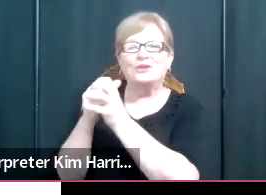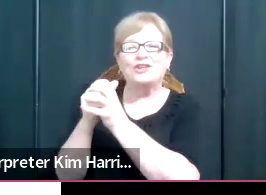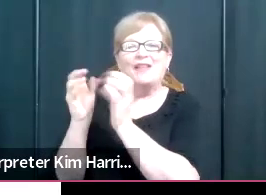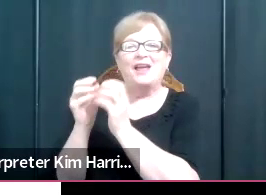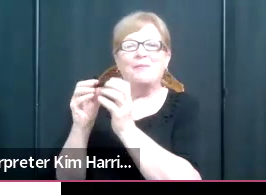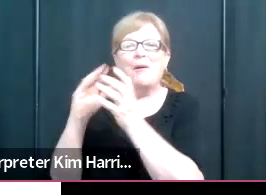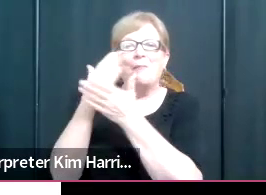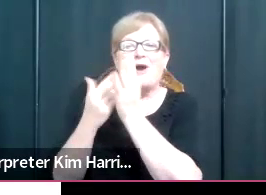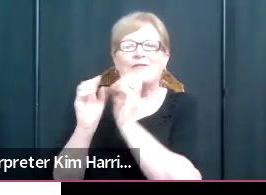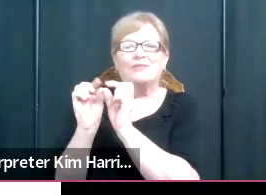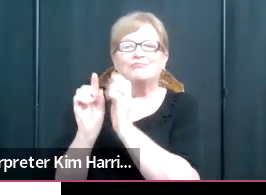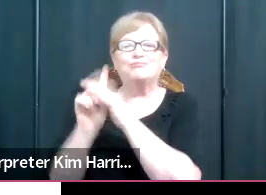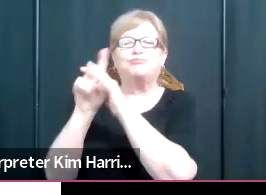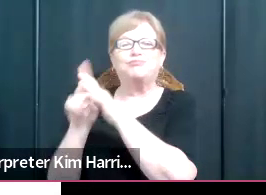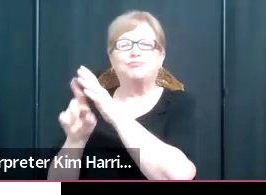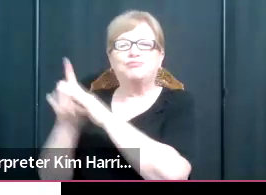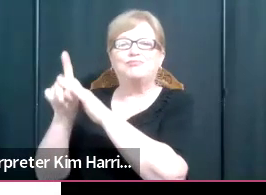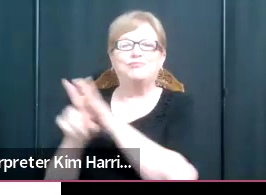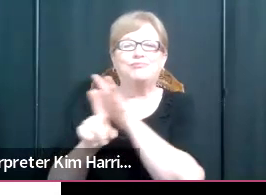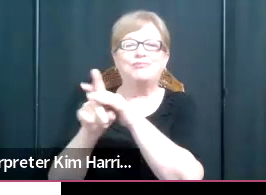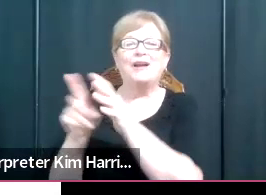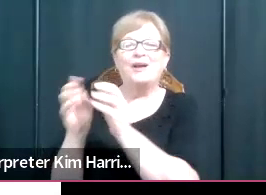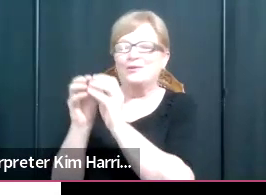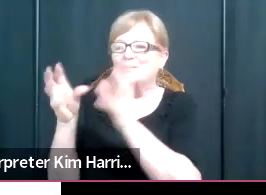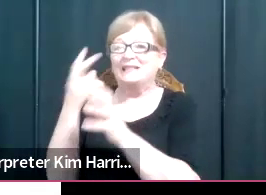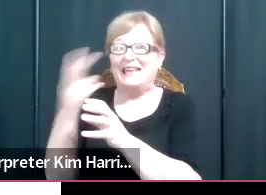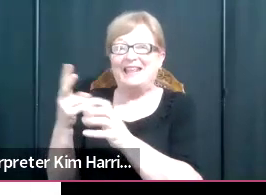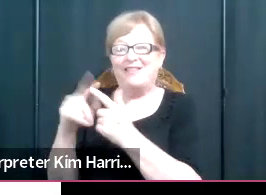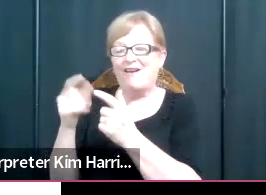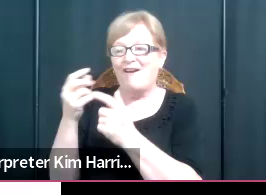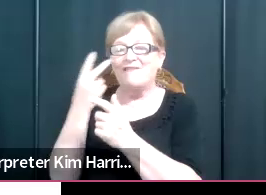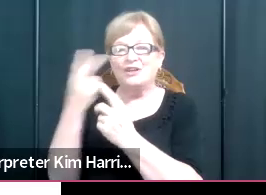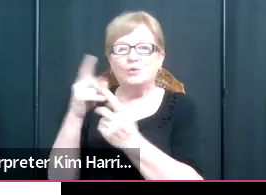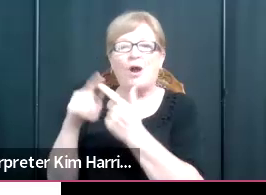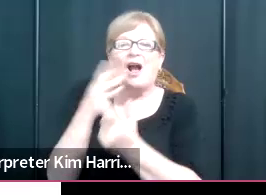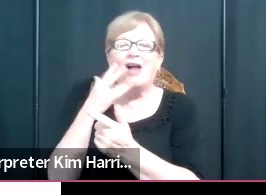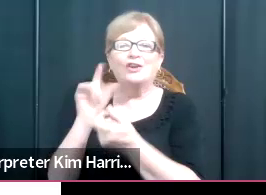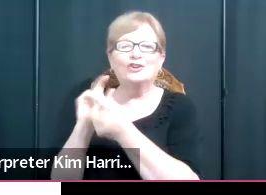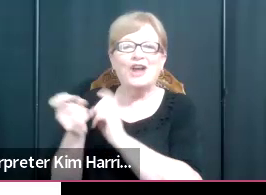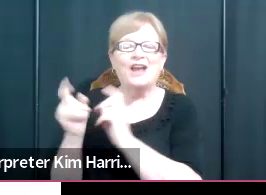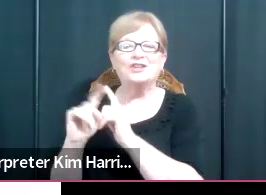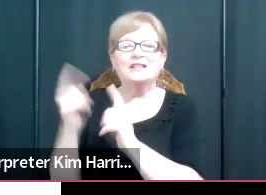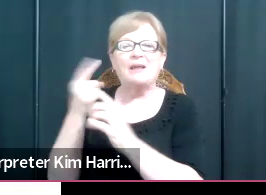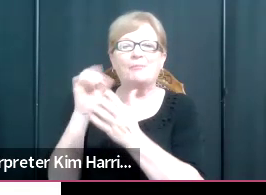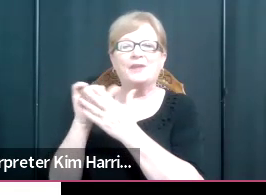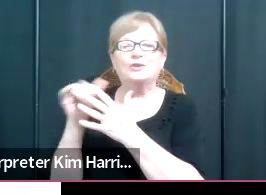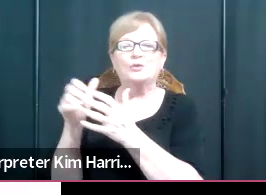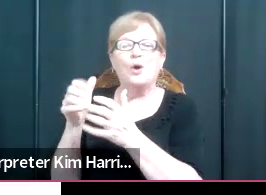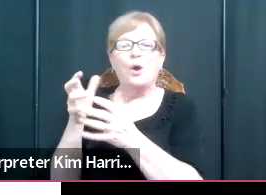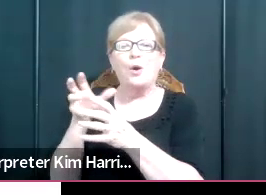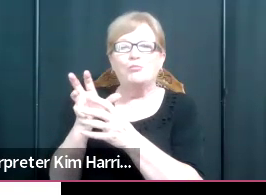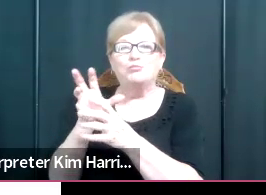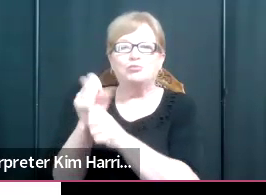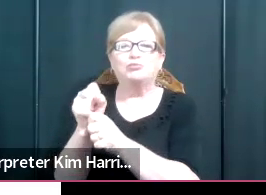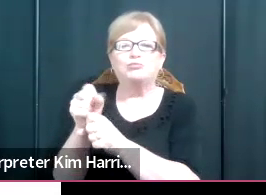cover. And so that can be really satisfying because you get the visual color change and also kind of have something to push and pull in and out of